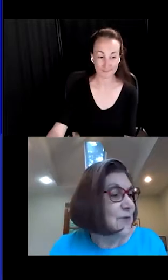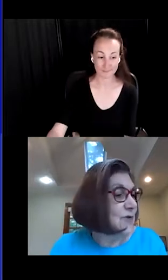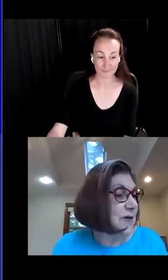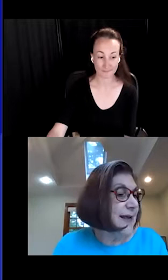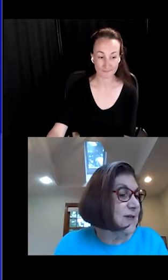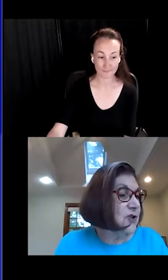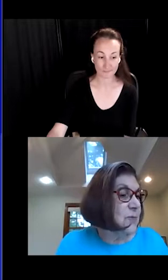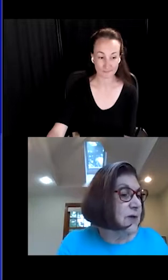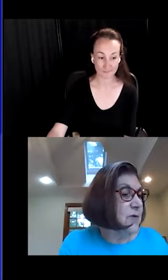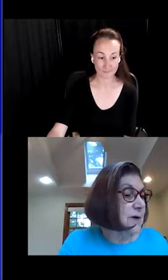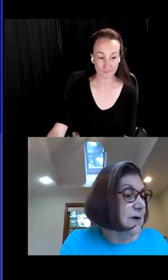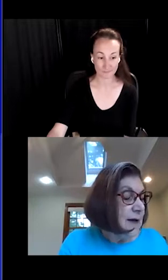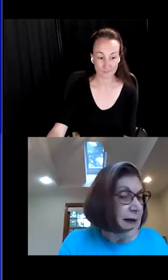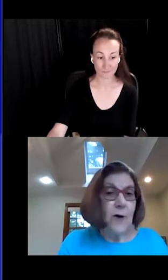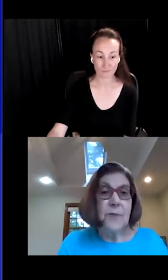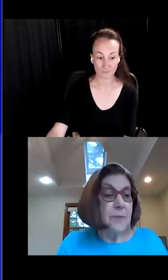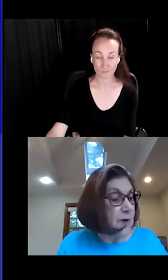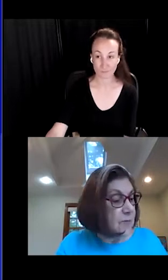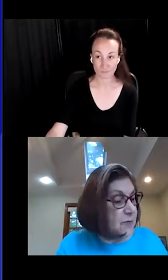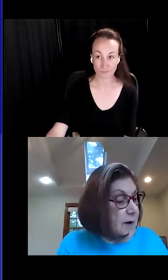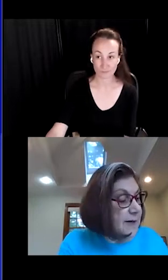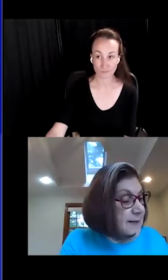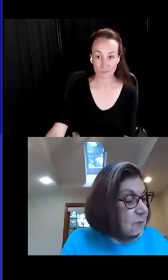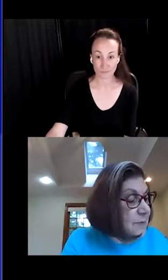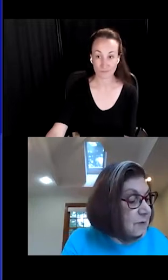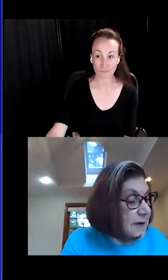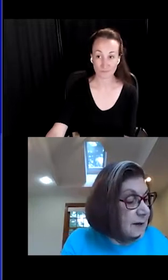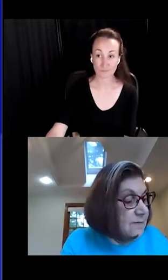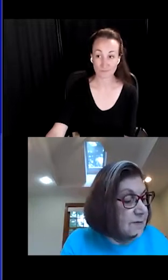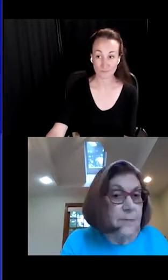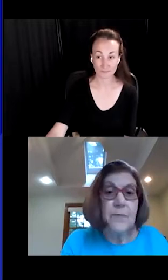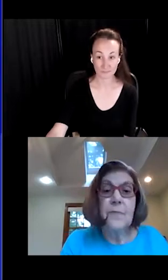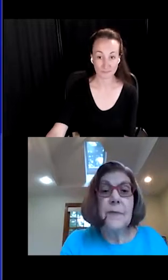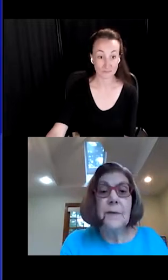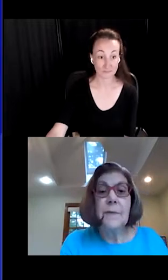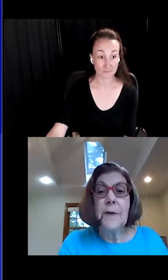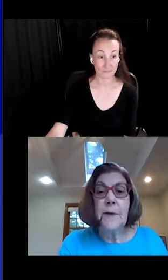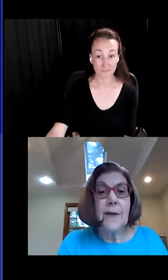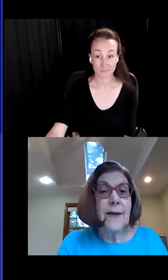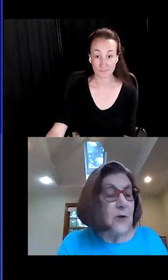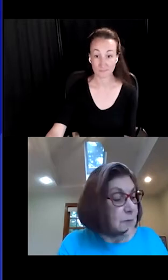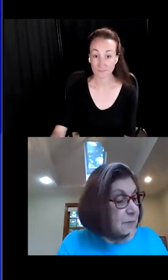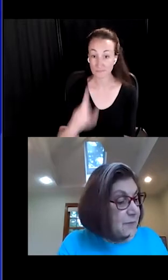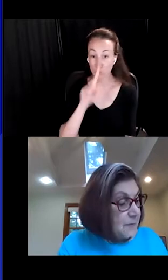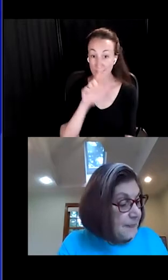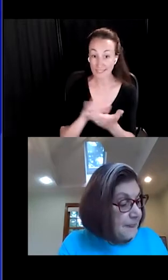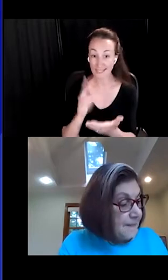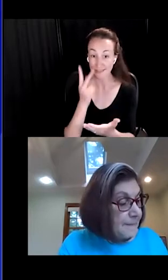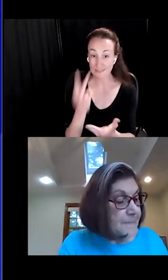Dee, if you could again show me how people are responding, that would be really helpful. Thank you.